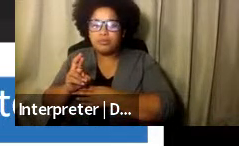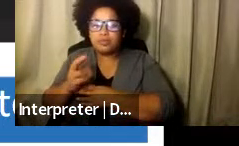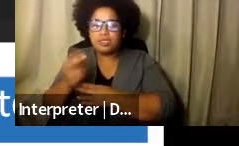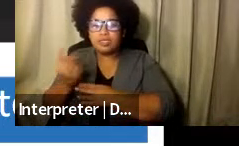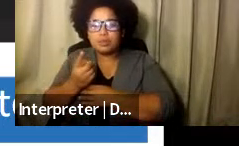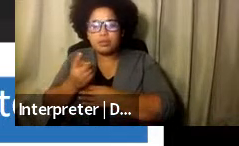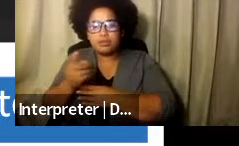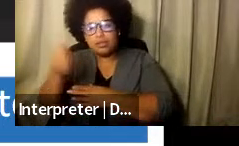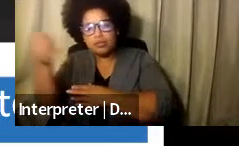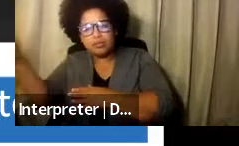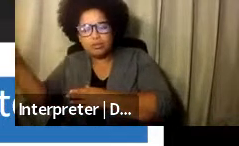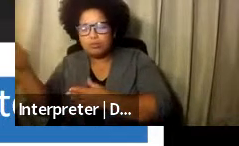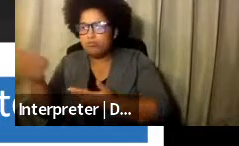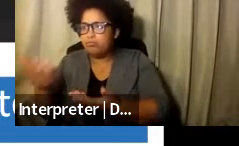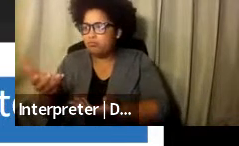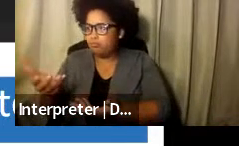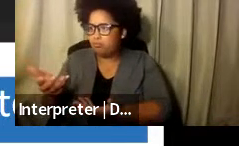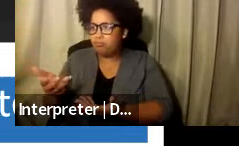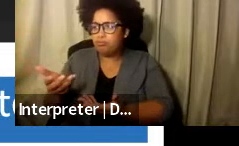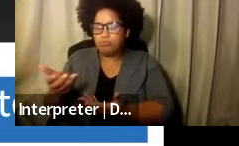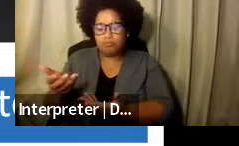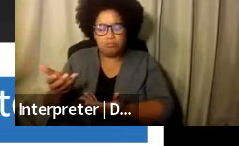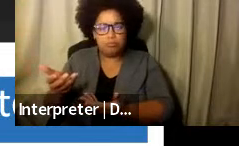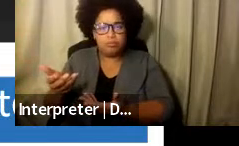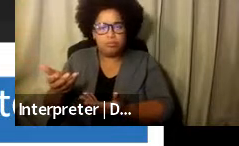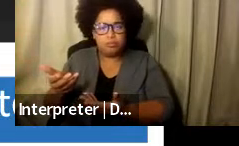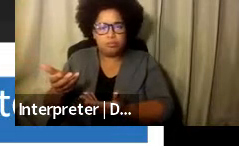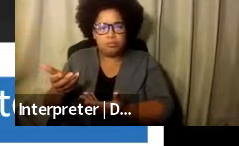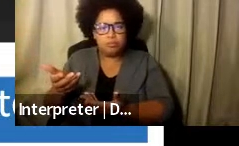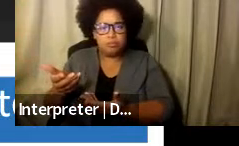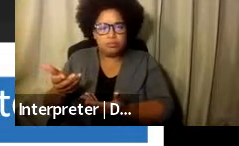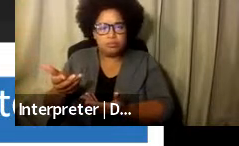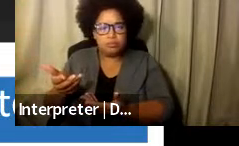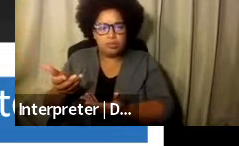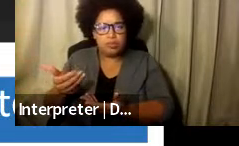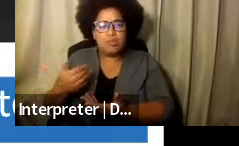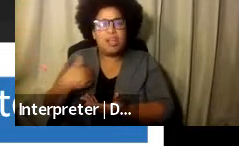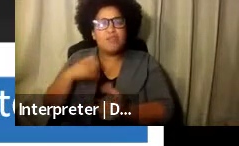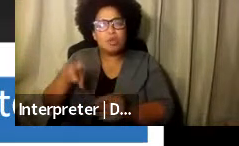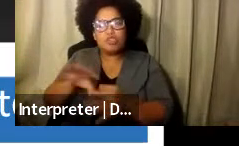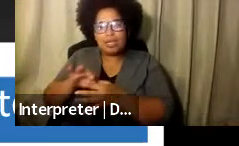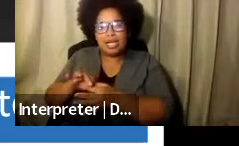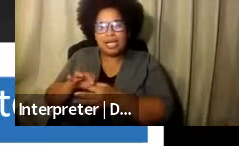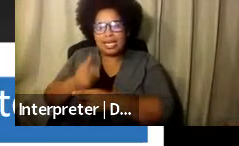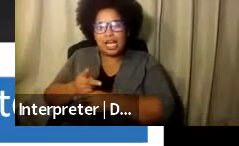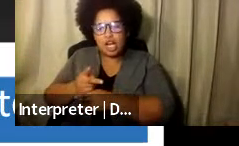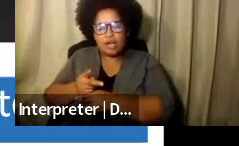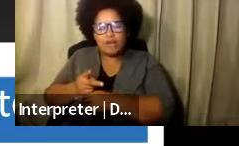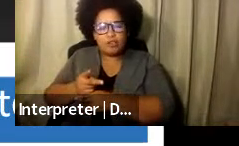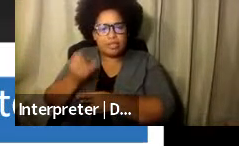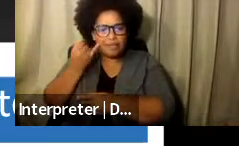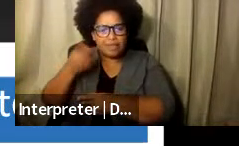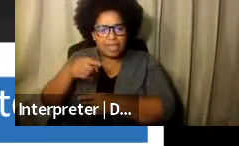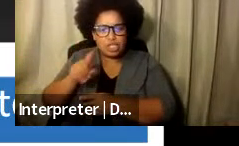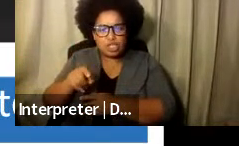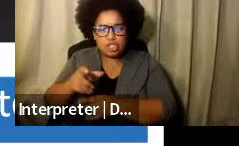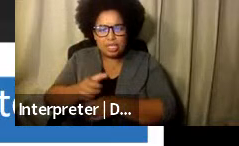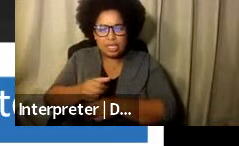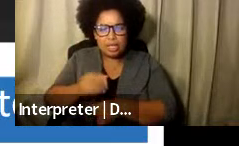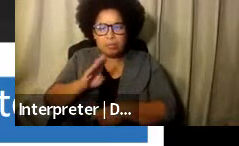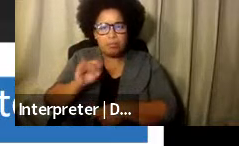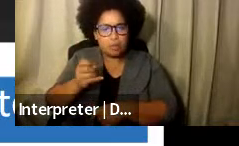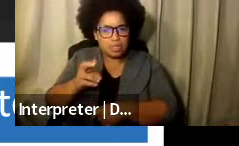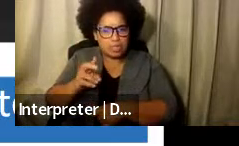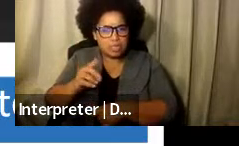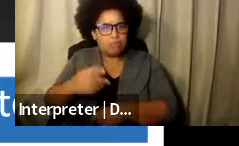somebody else. And so apparently there are questions among caregivers about whether or not they should get boosted as